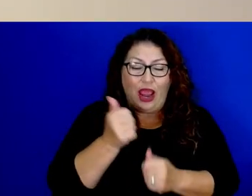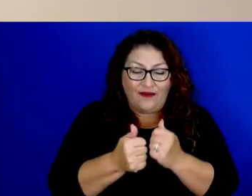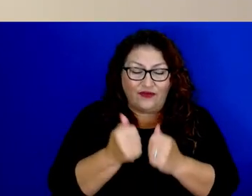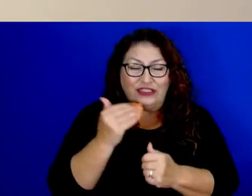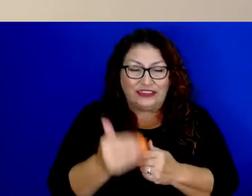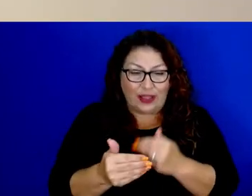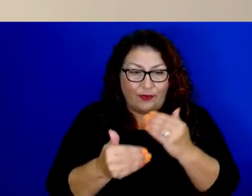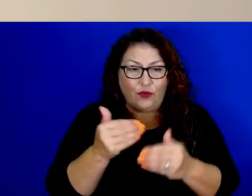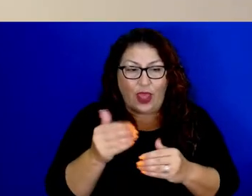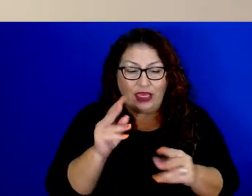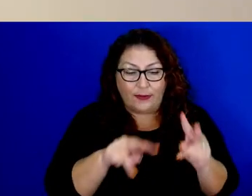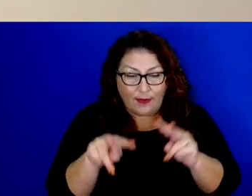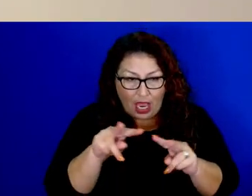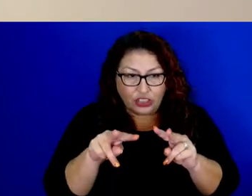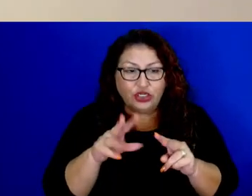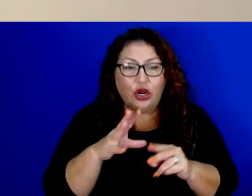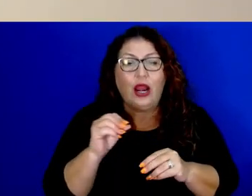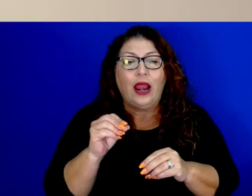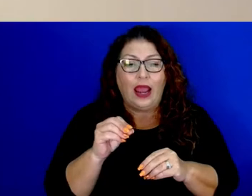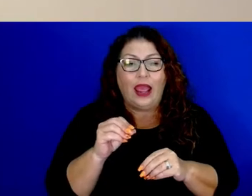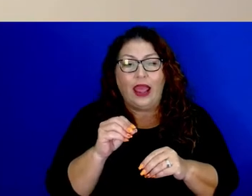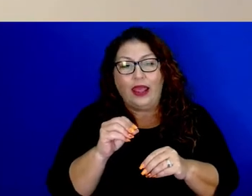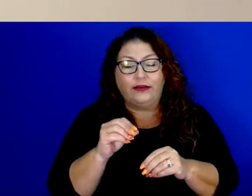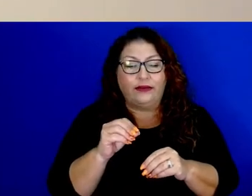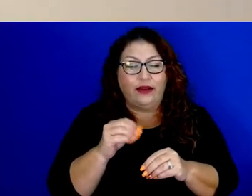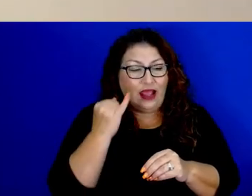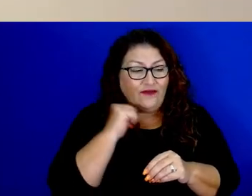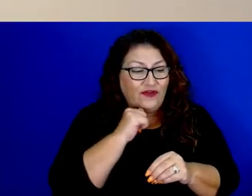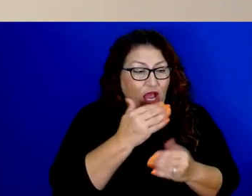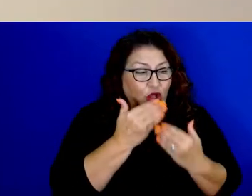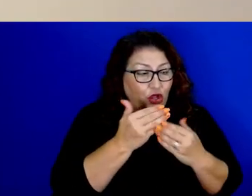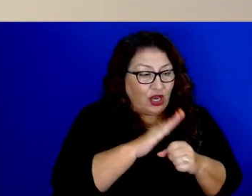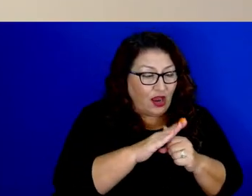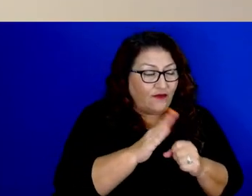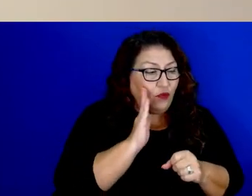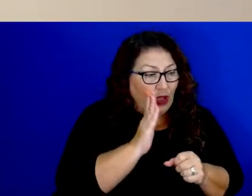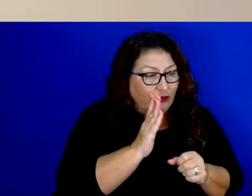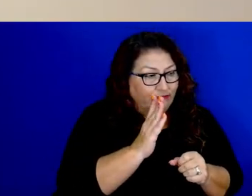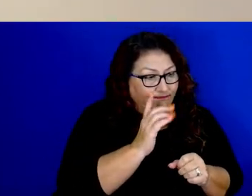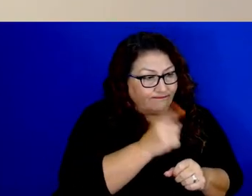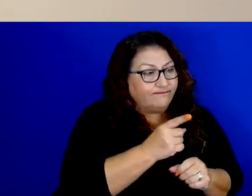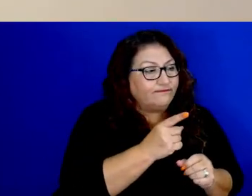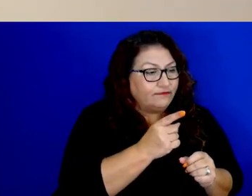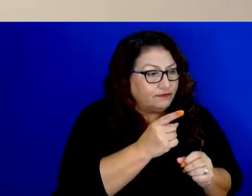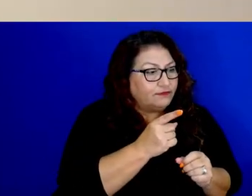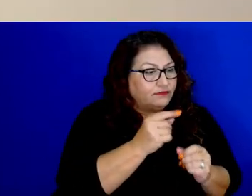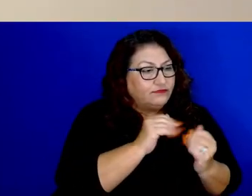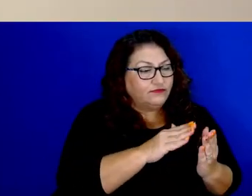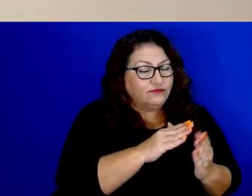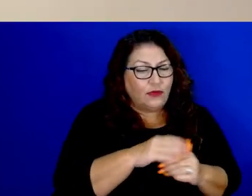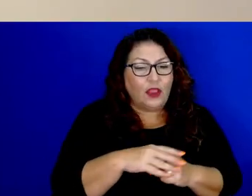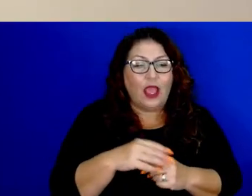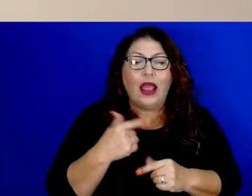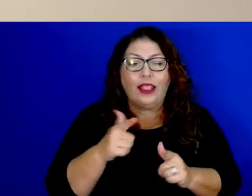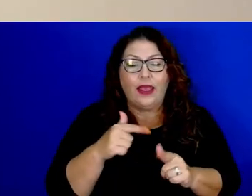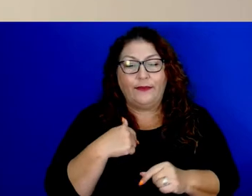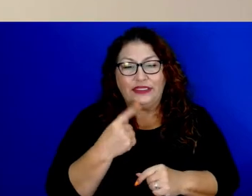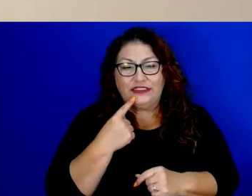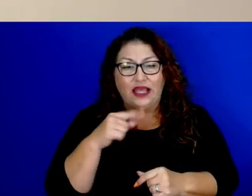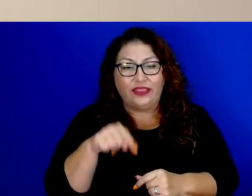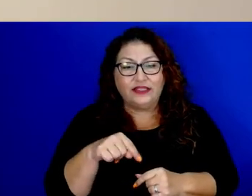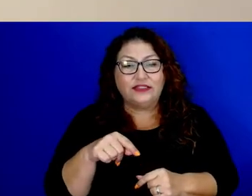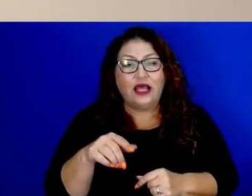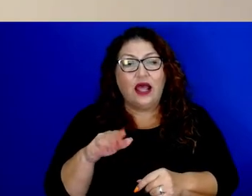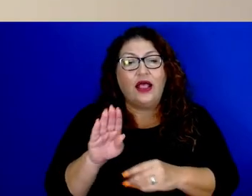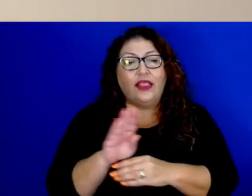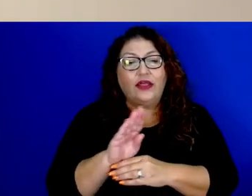and calling out shortcomings in implementation. And let me conclude by this. The index reminds us that our progress achieved